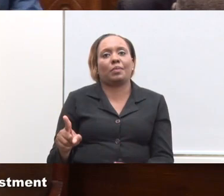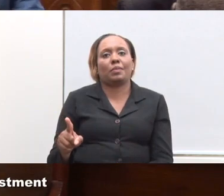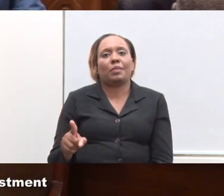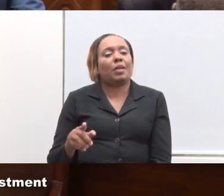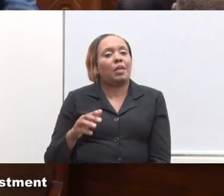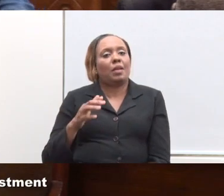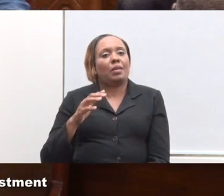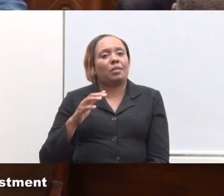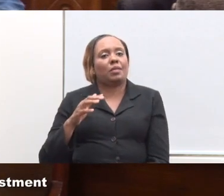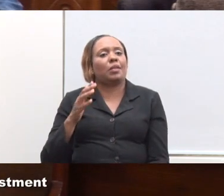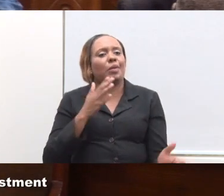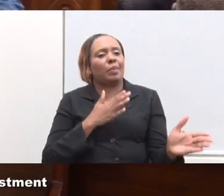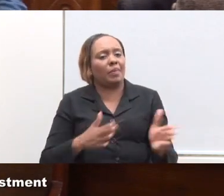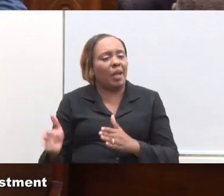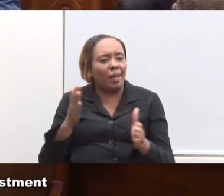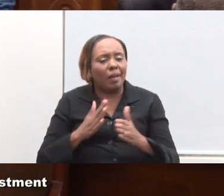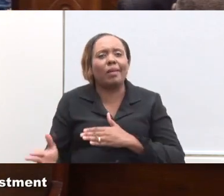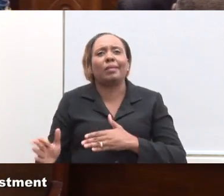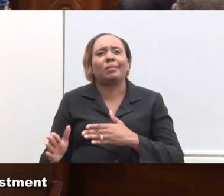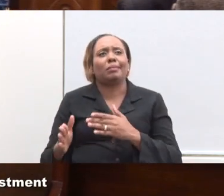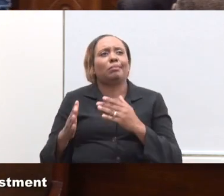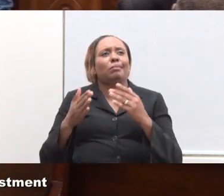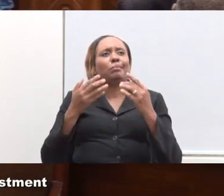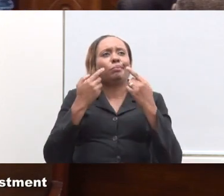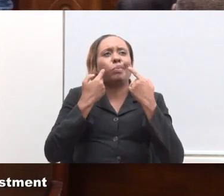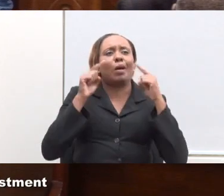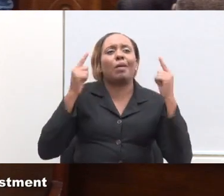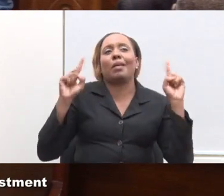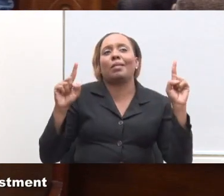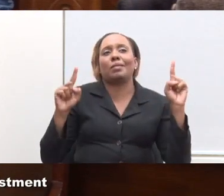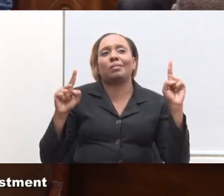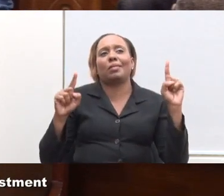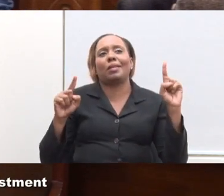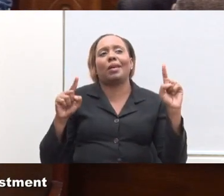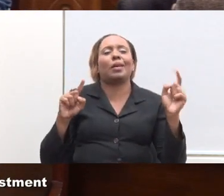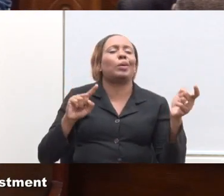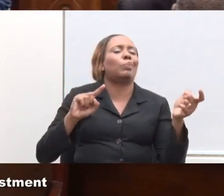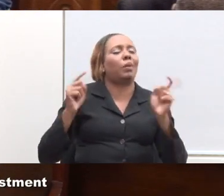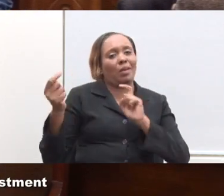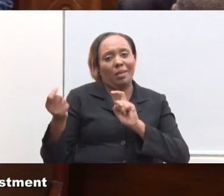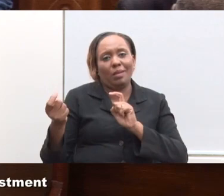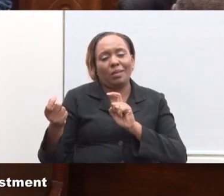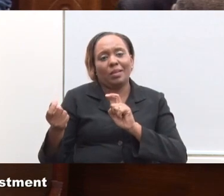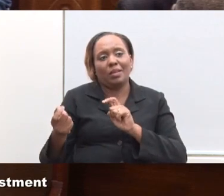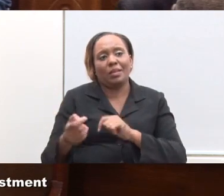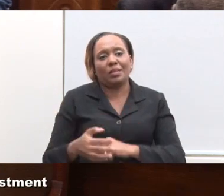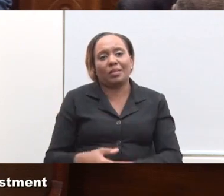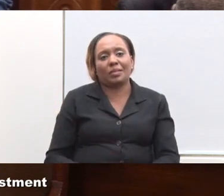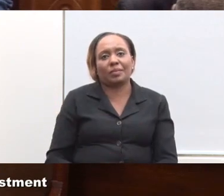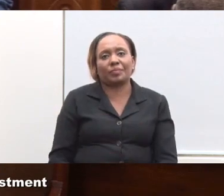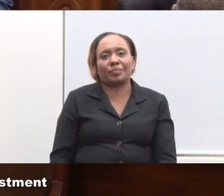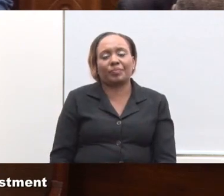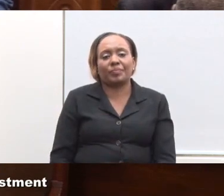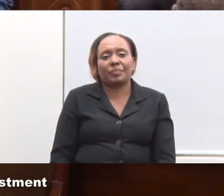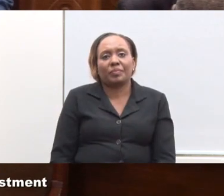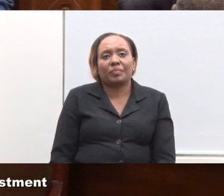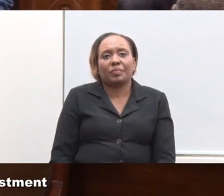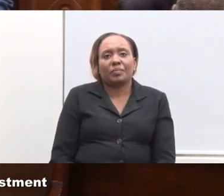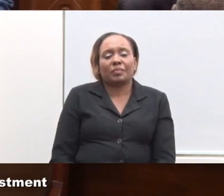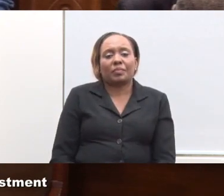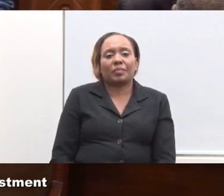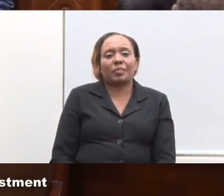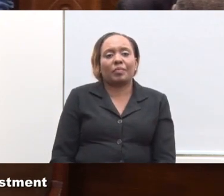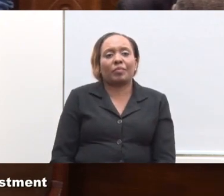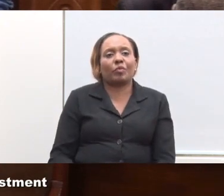achieve. We have, Mr. Speaker, words that we learned from primary